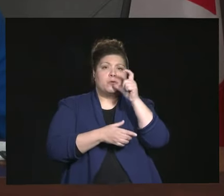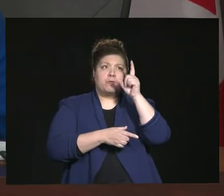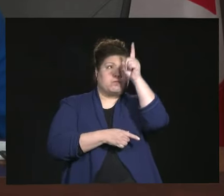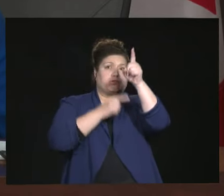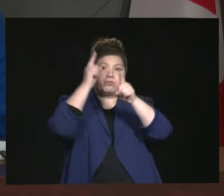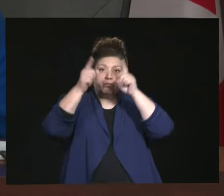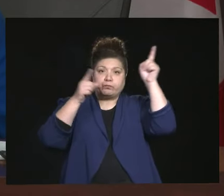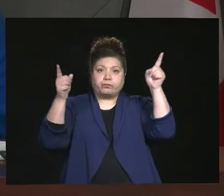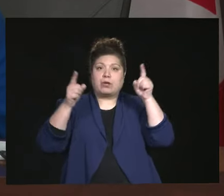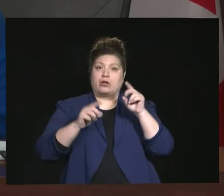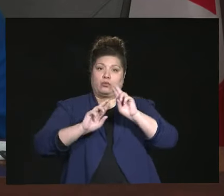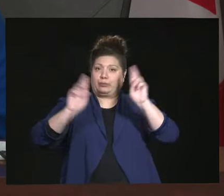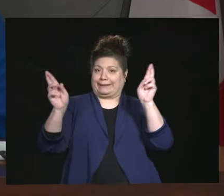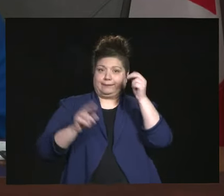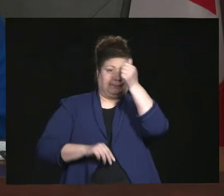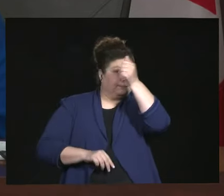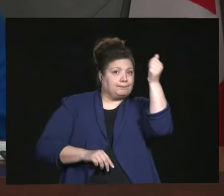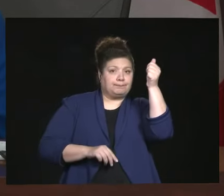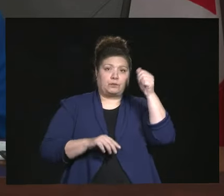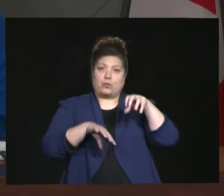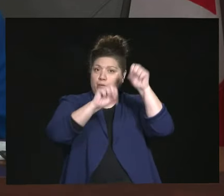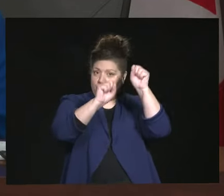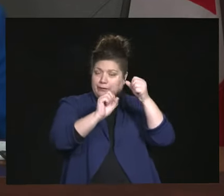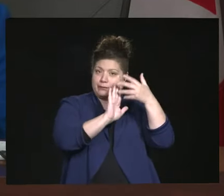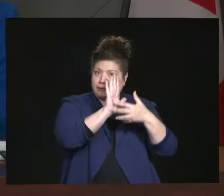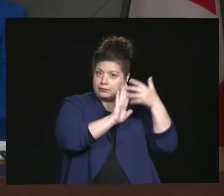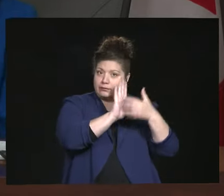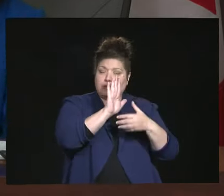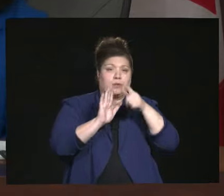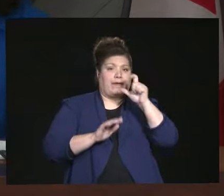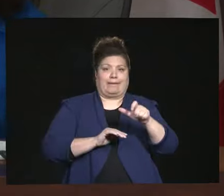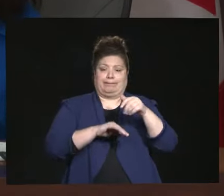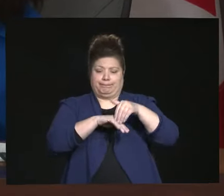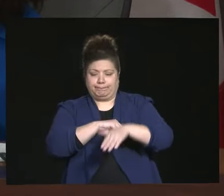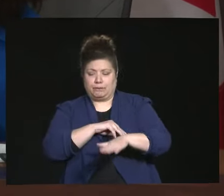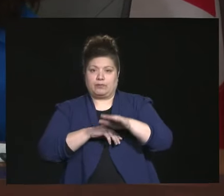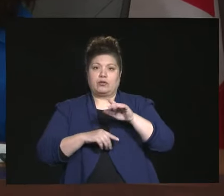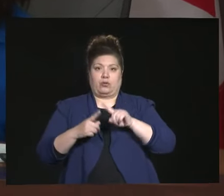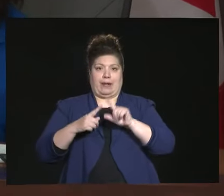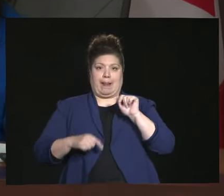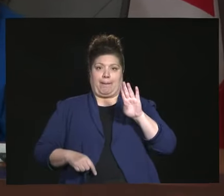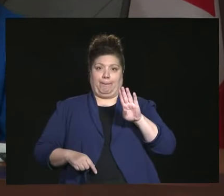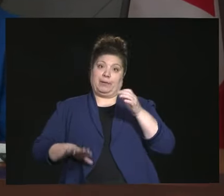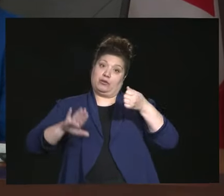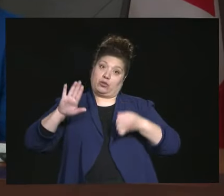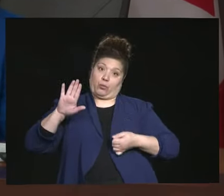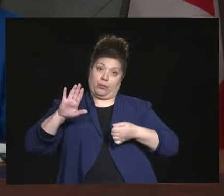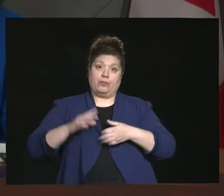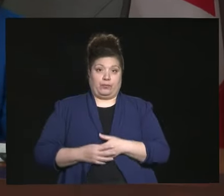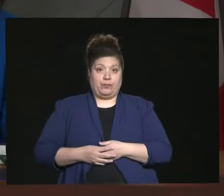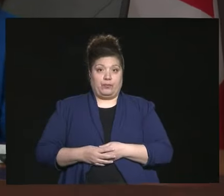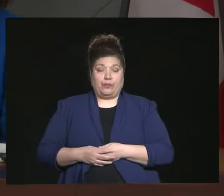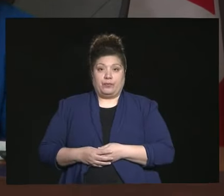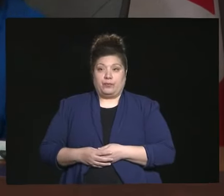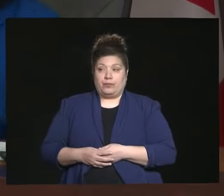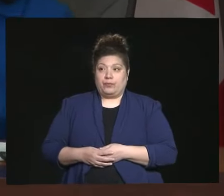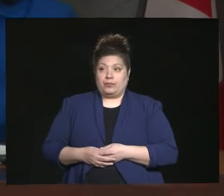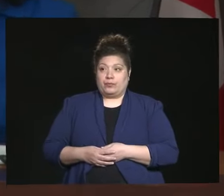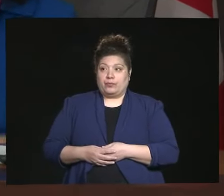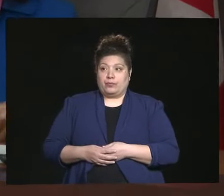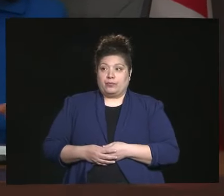don't have to transfer specimens. Thank you, Dr. Ceci met fin à la conférence de presse pour aujourd'hui. Thank you,